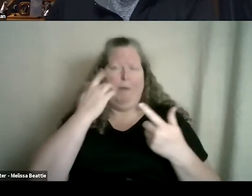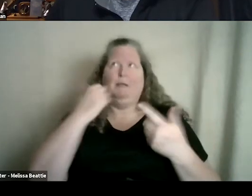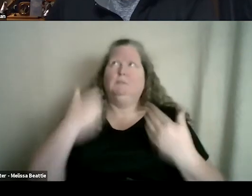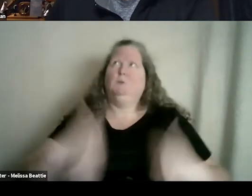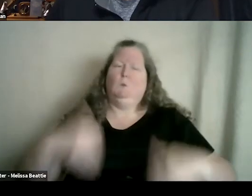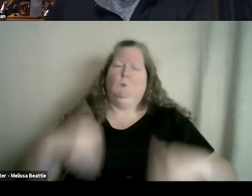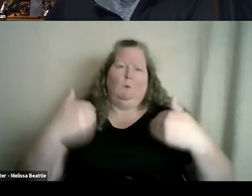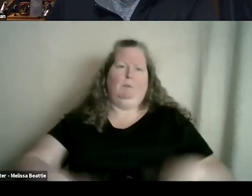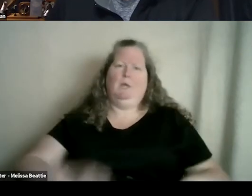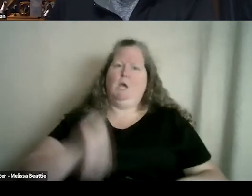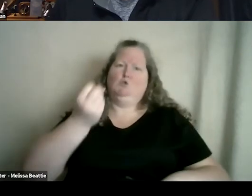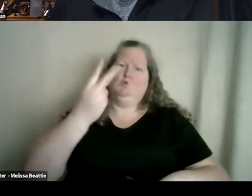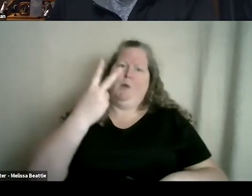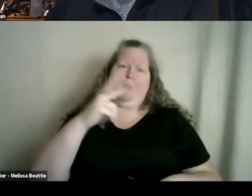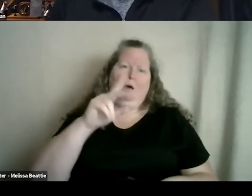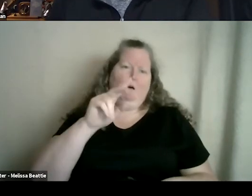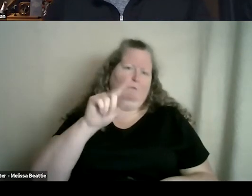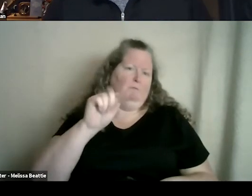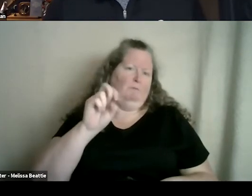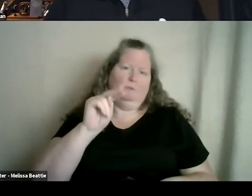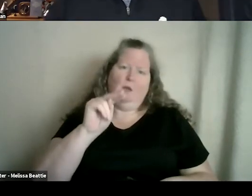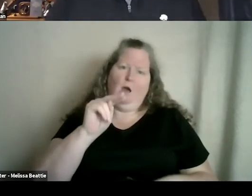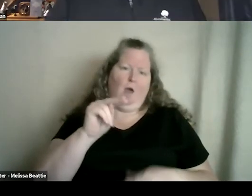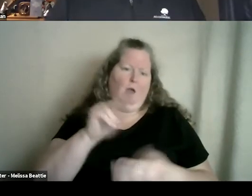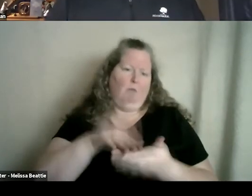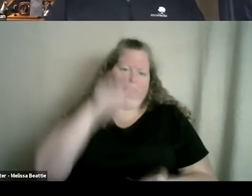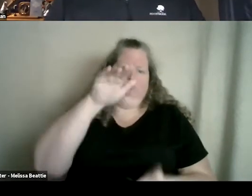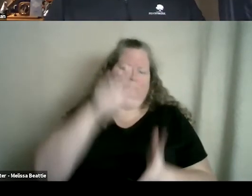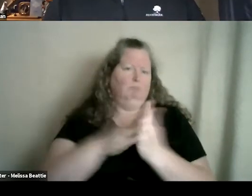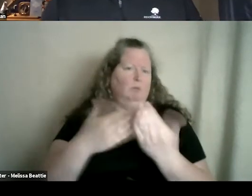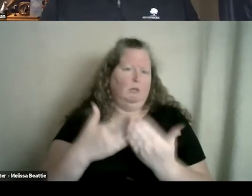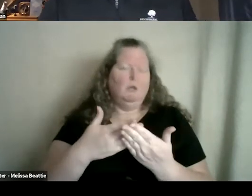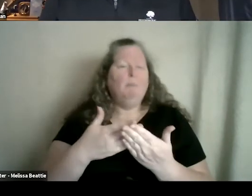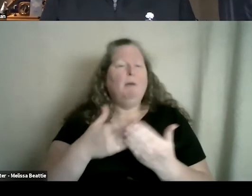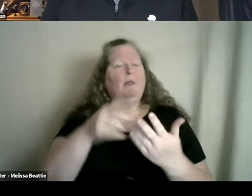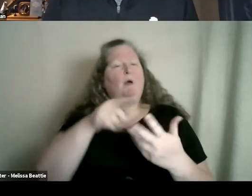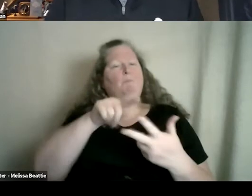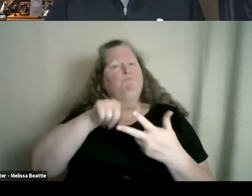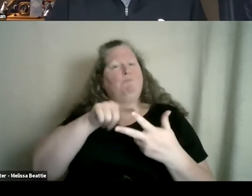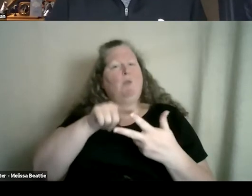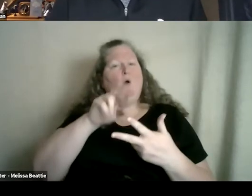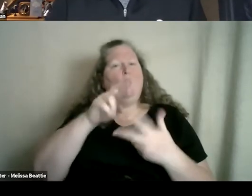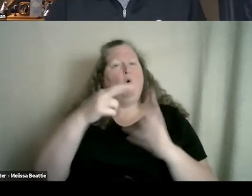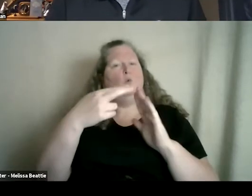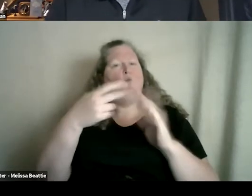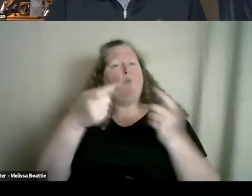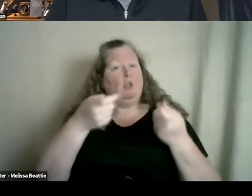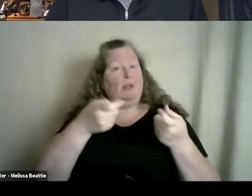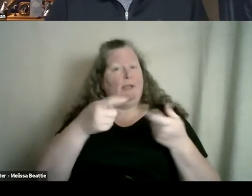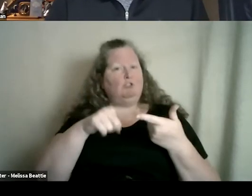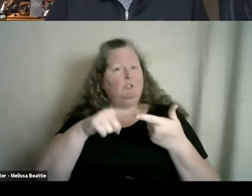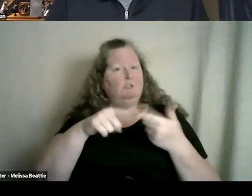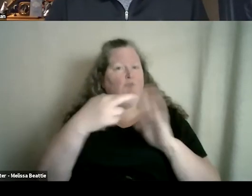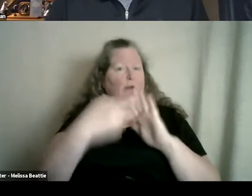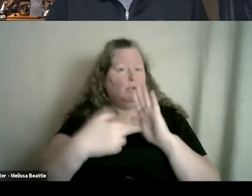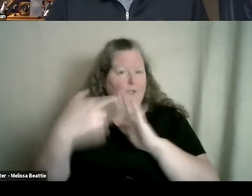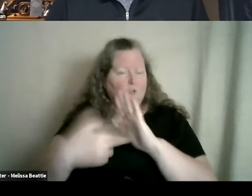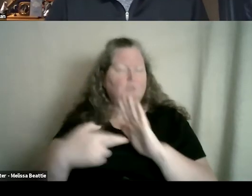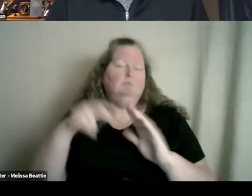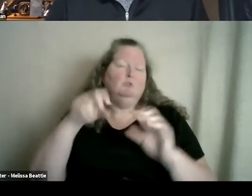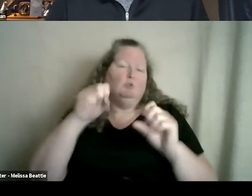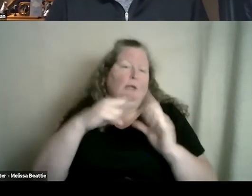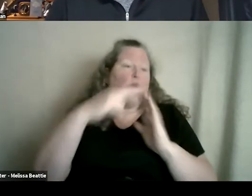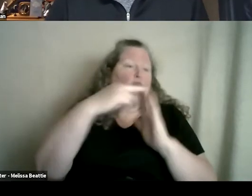volume. So the regulation section of the book, yes, you can read it through, all the way through, and just get